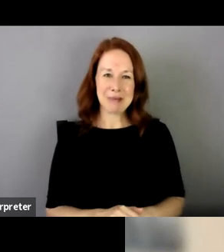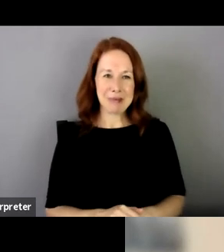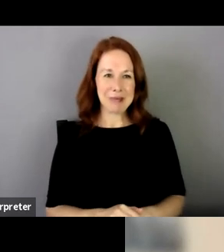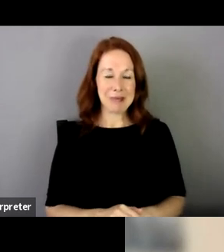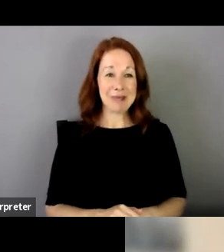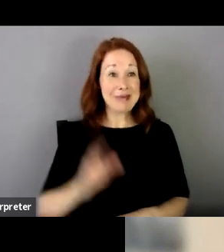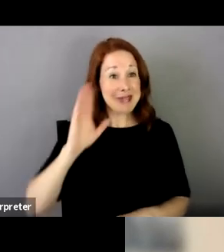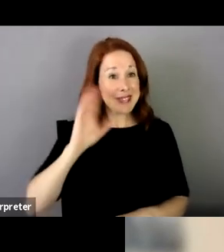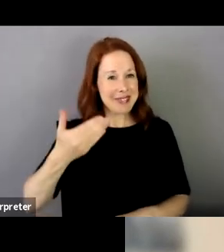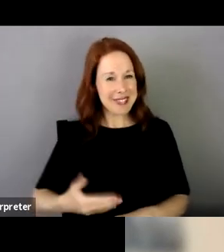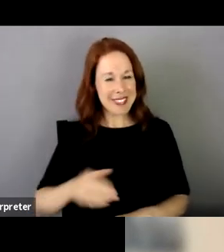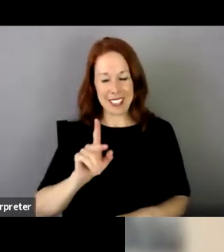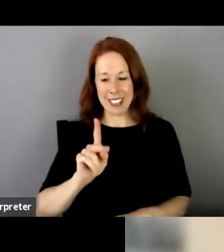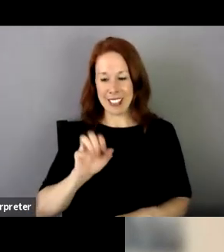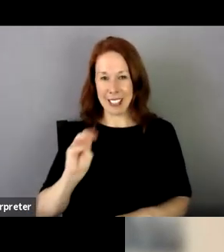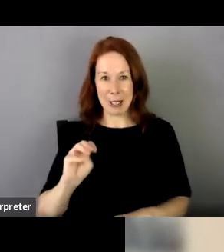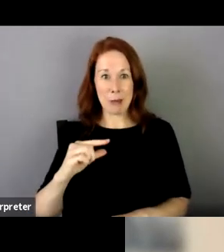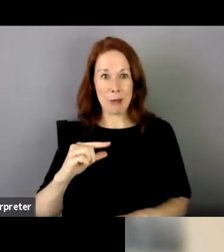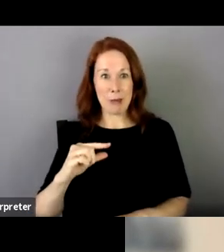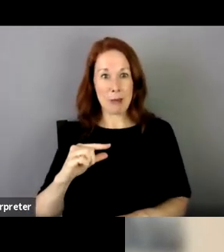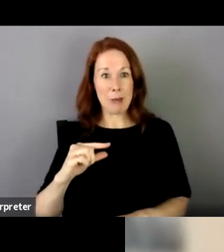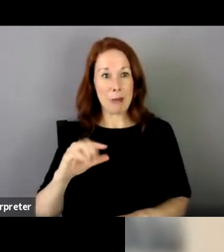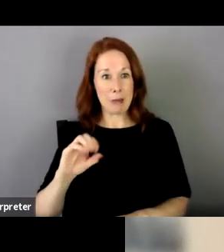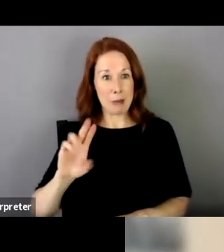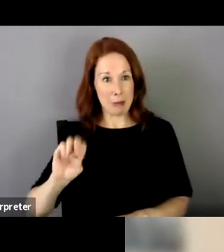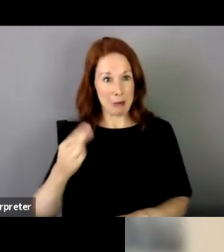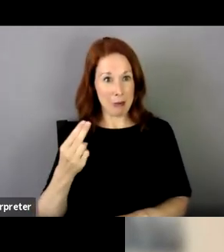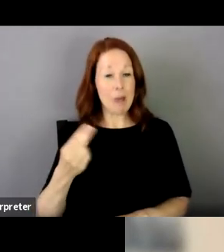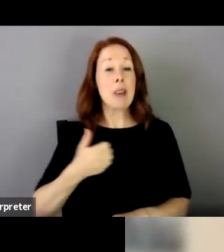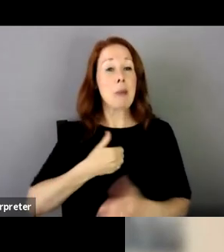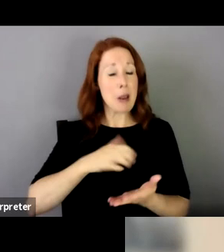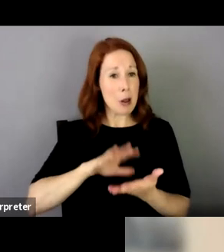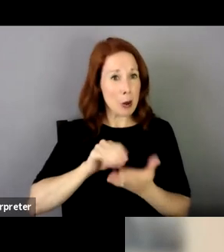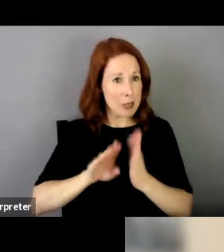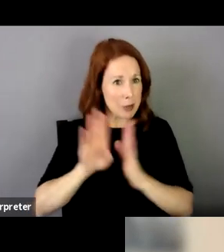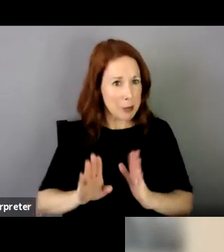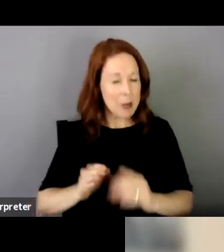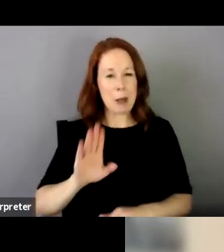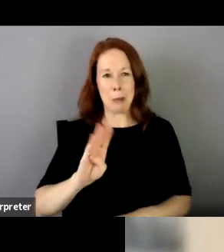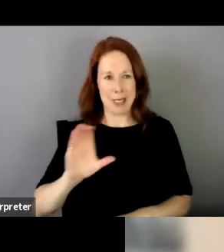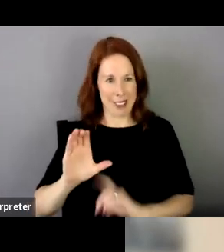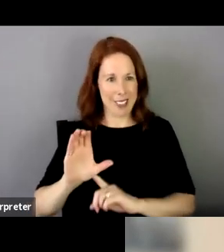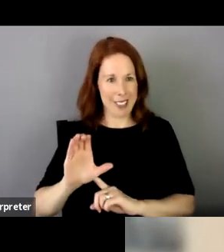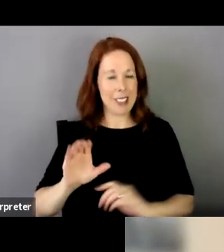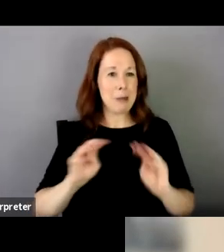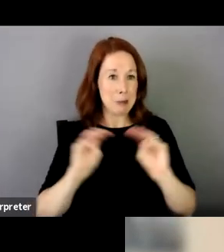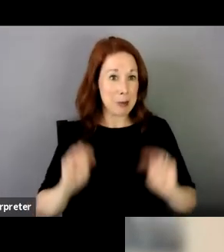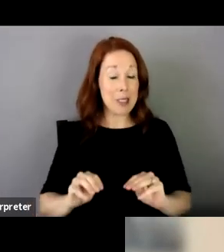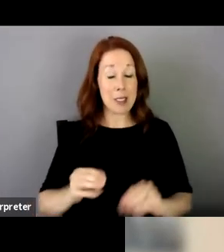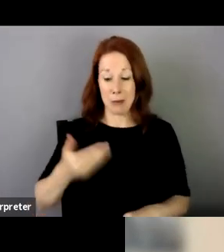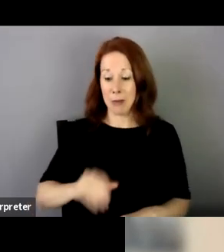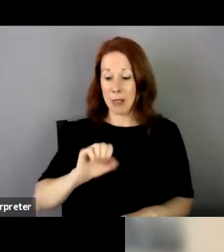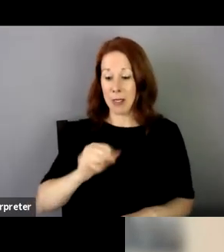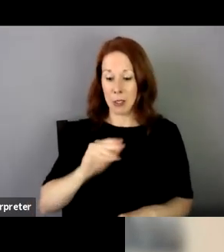My name is Kim Goff, and I'm a learning program developer at the Royal BC Museum, and I use she, her pronouns.